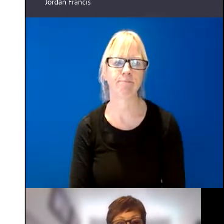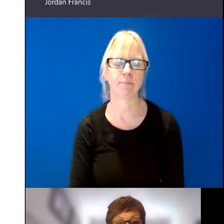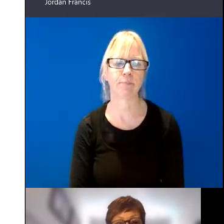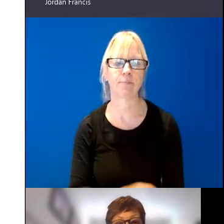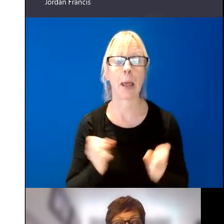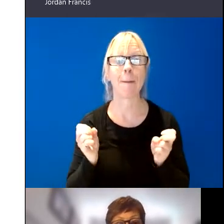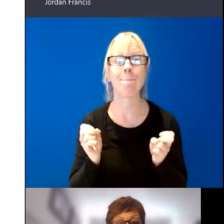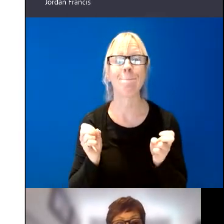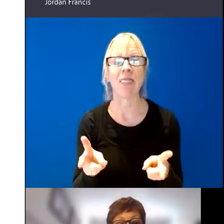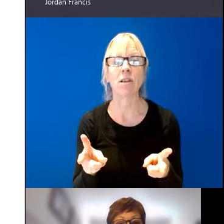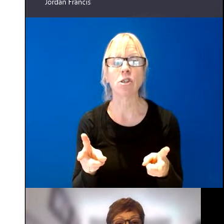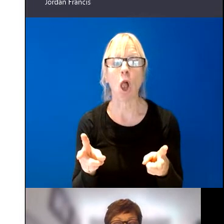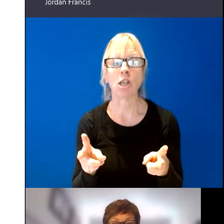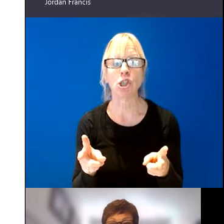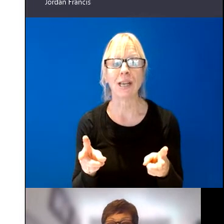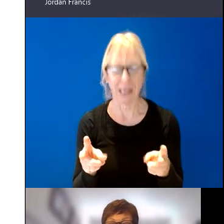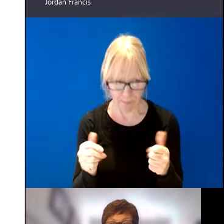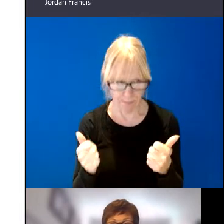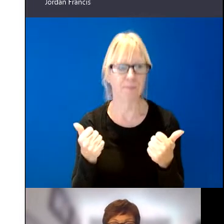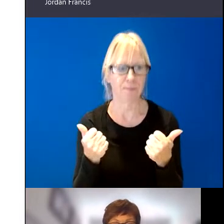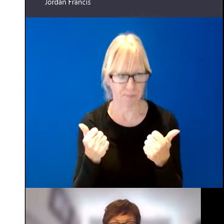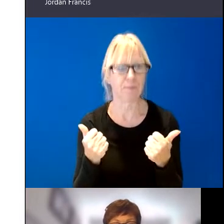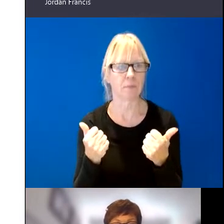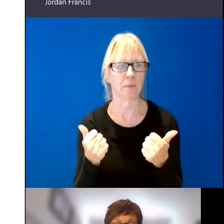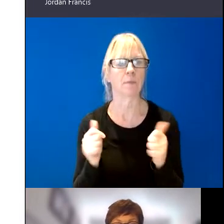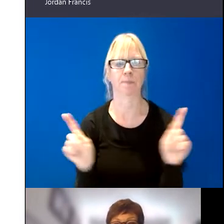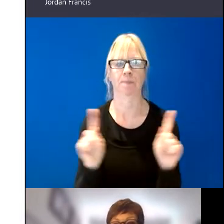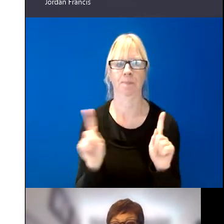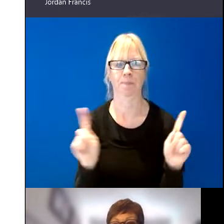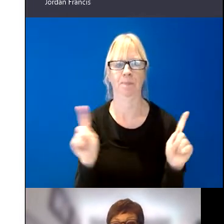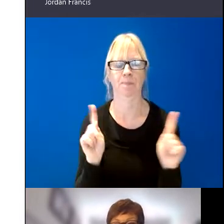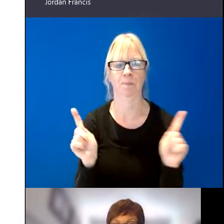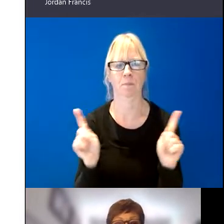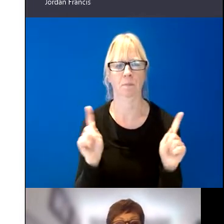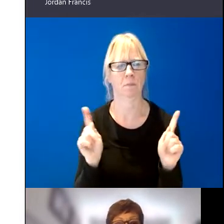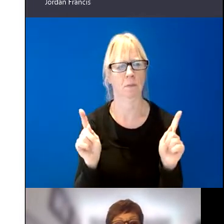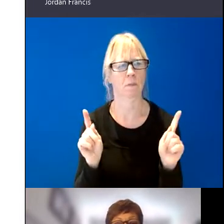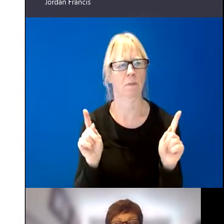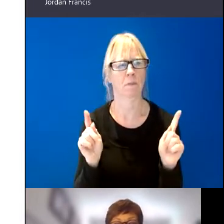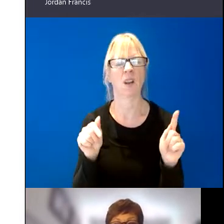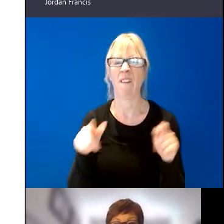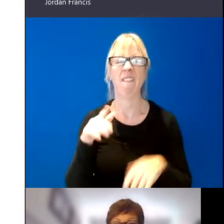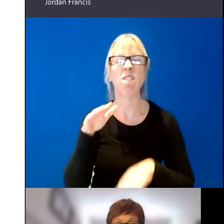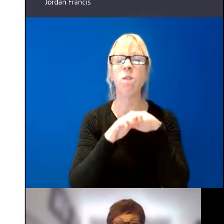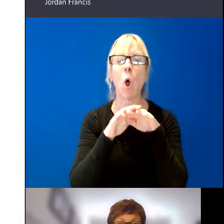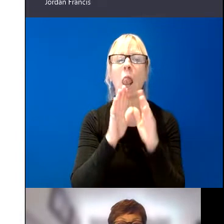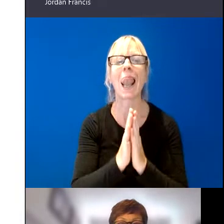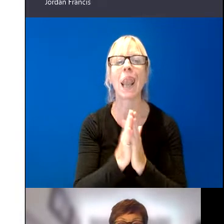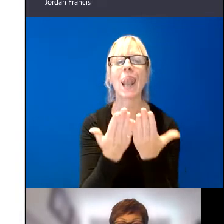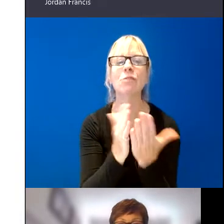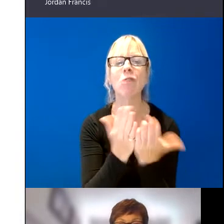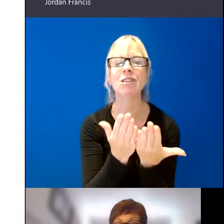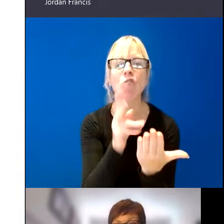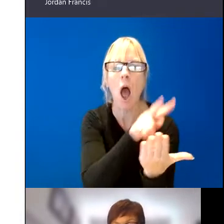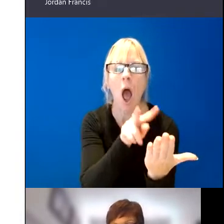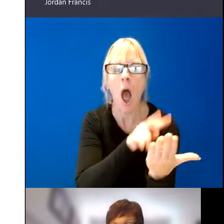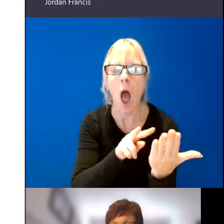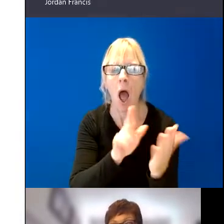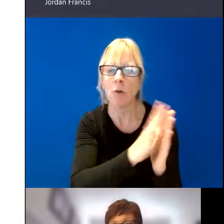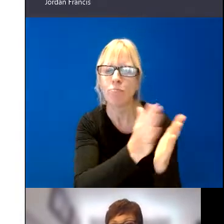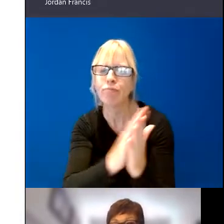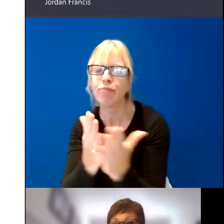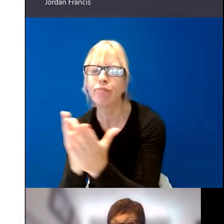So the methodology of the community health profiles is that this is a full literature review has been conducted